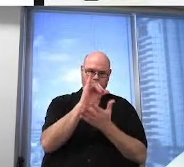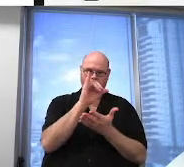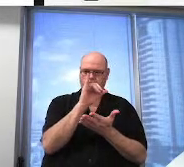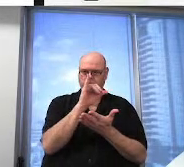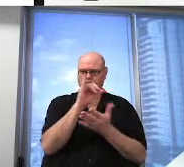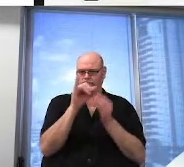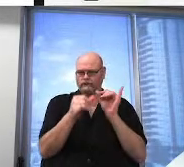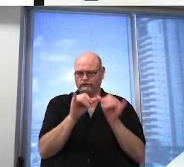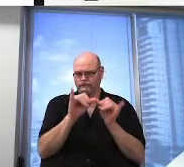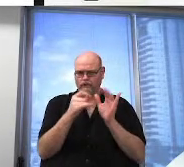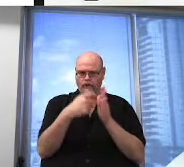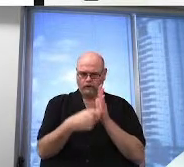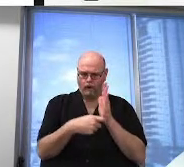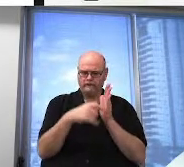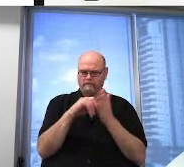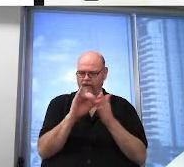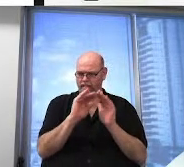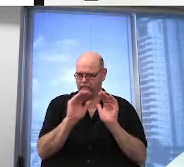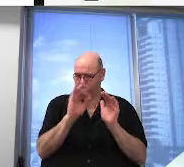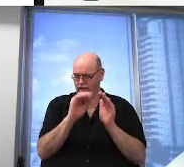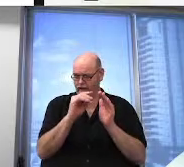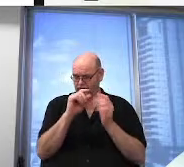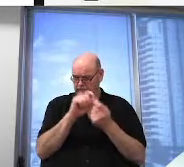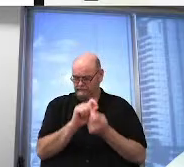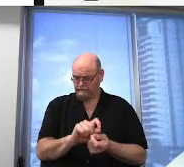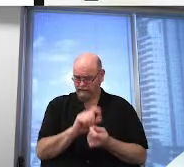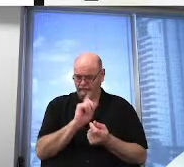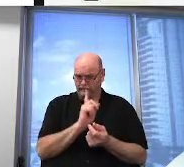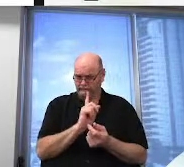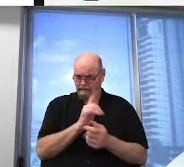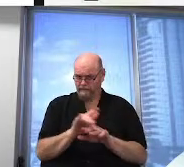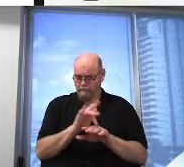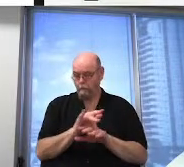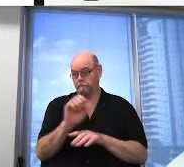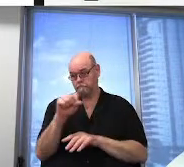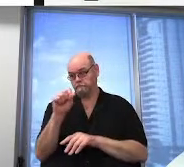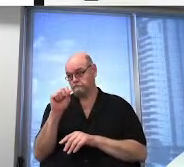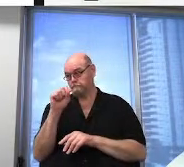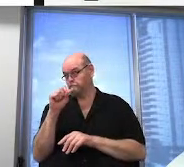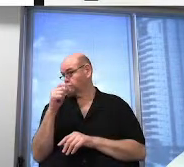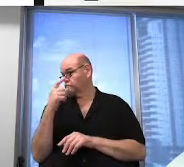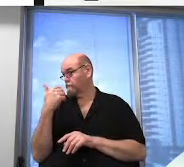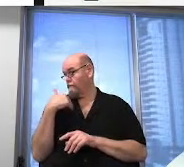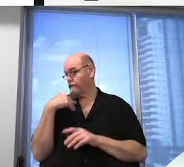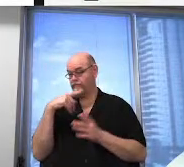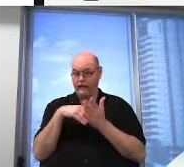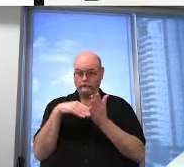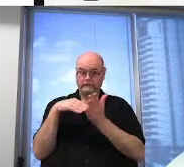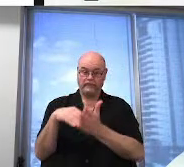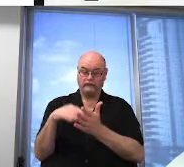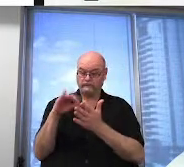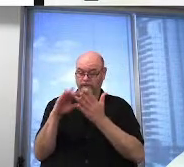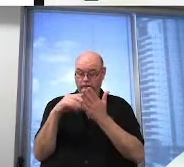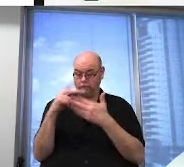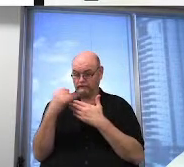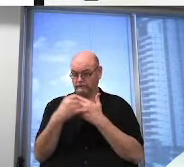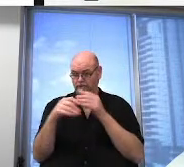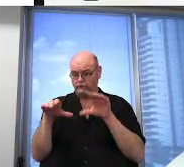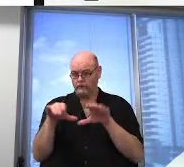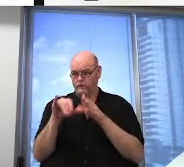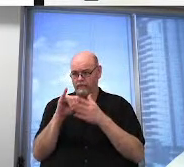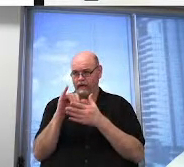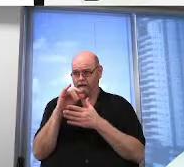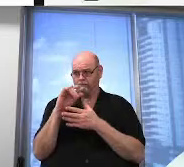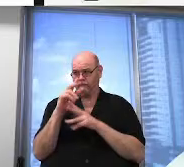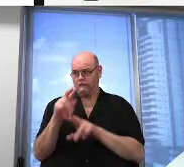is the engineering cost. That level of detail is available. That's correct. It's part of the thousands of projects that we have as we're doing